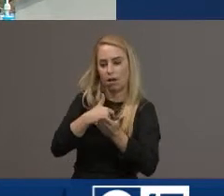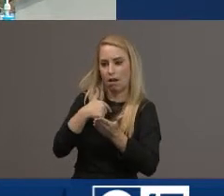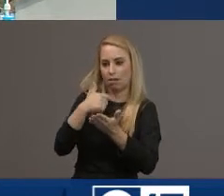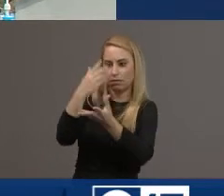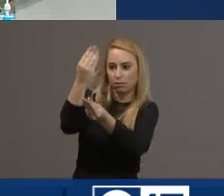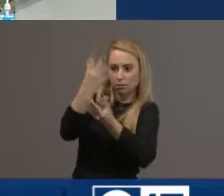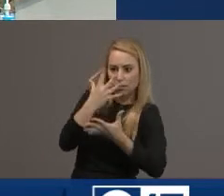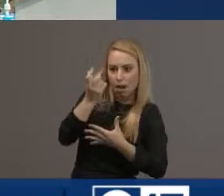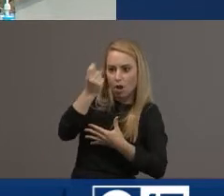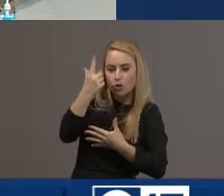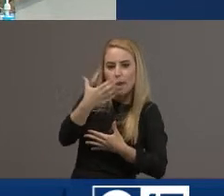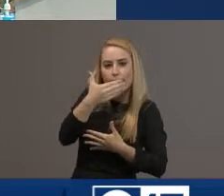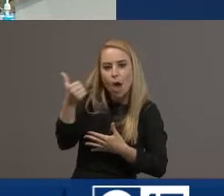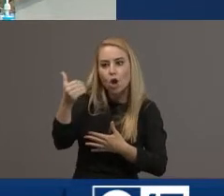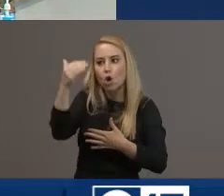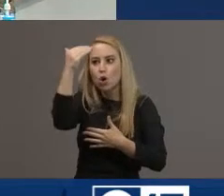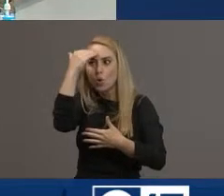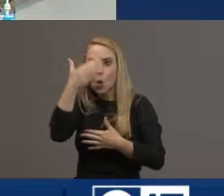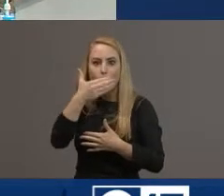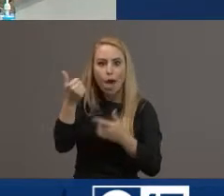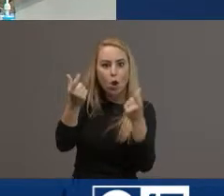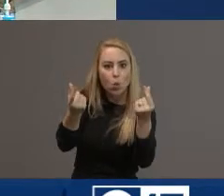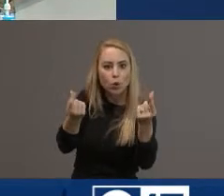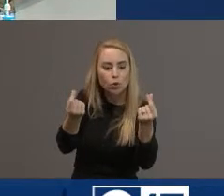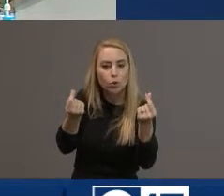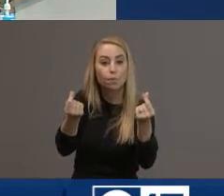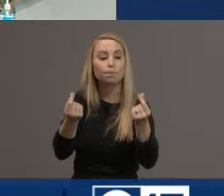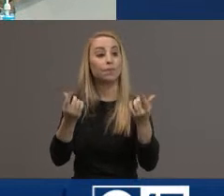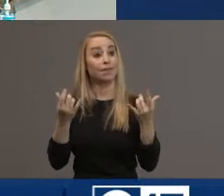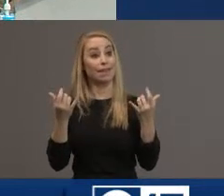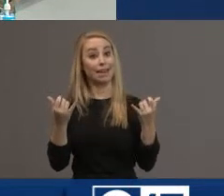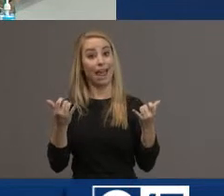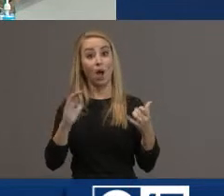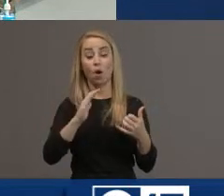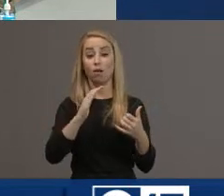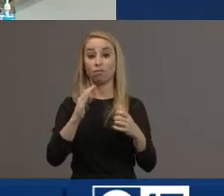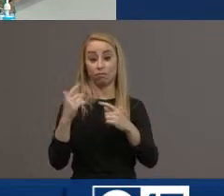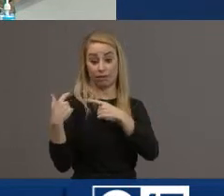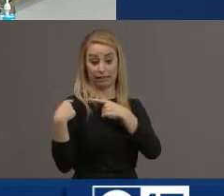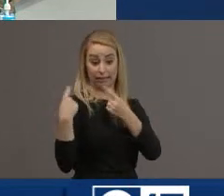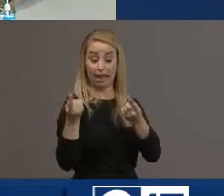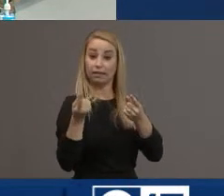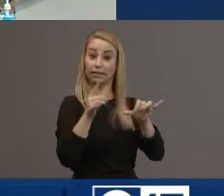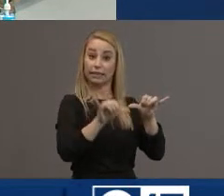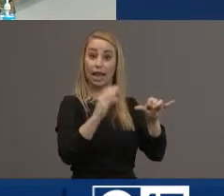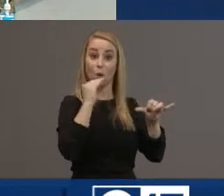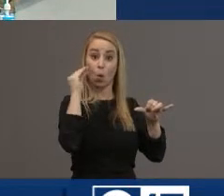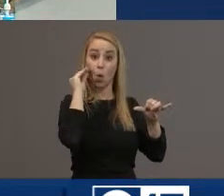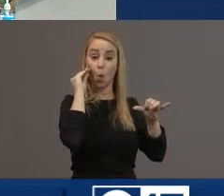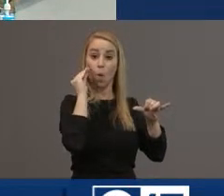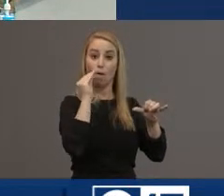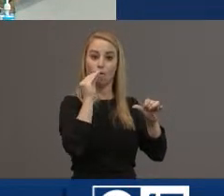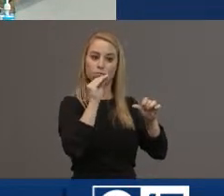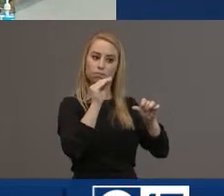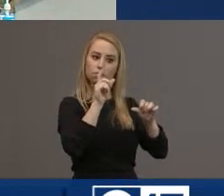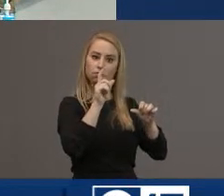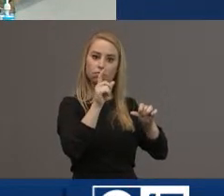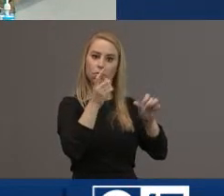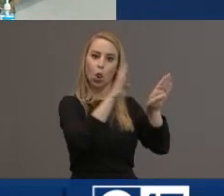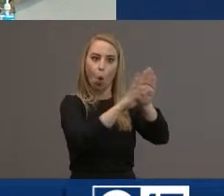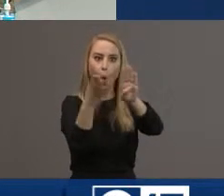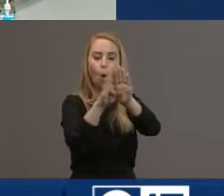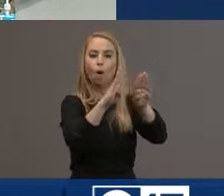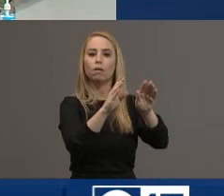decisions and to contain the spread. Our testing is more than doubled since the stay-at-home order expired. On